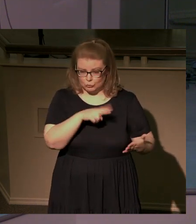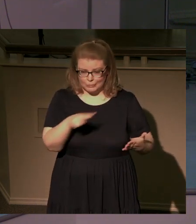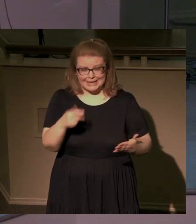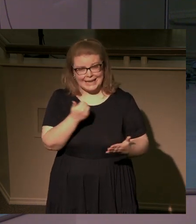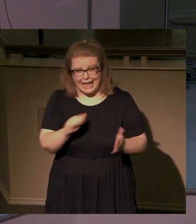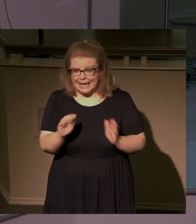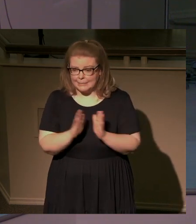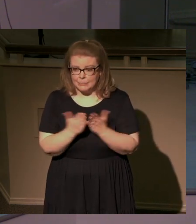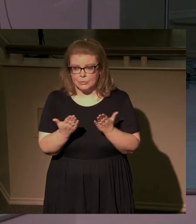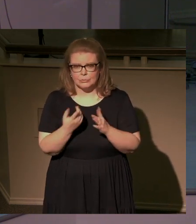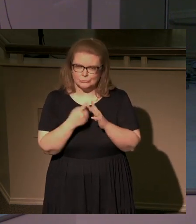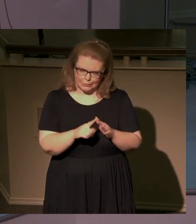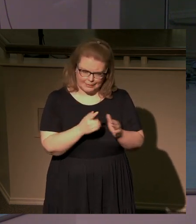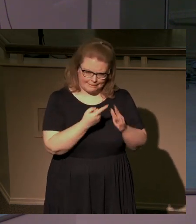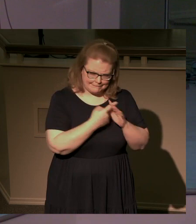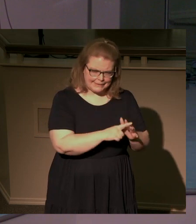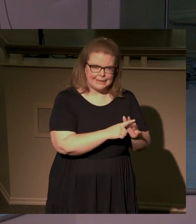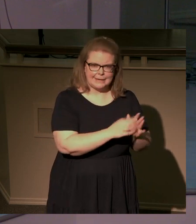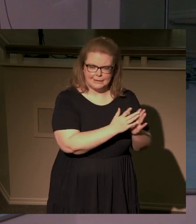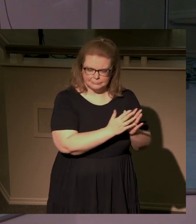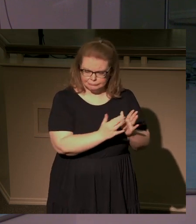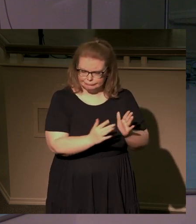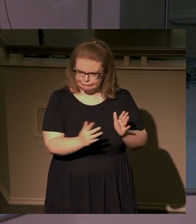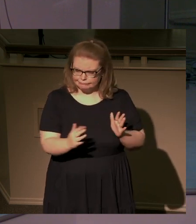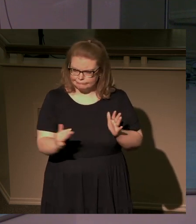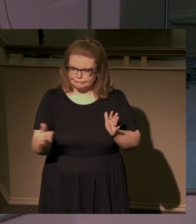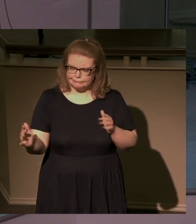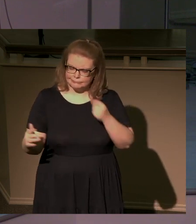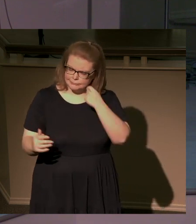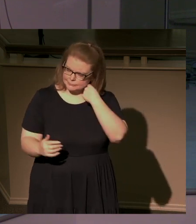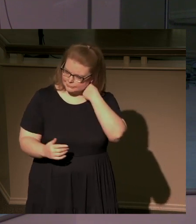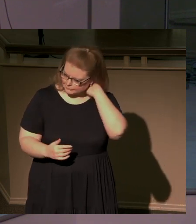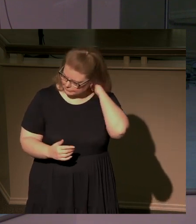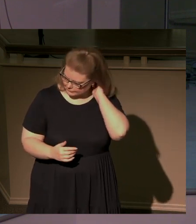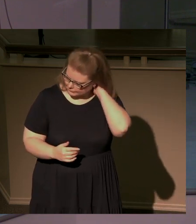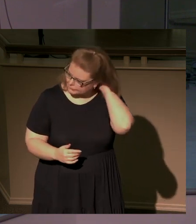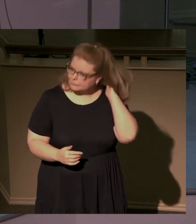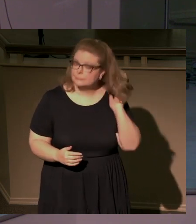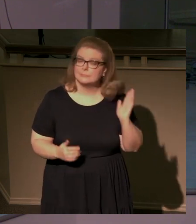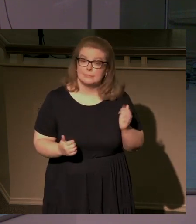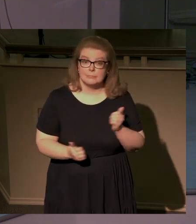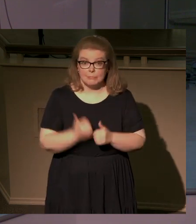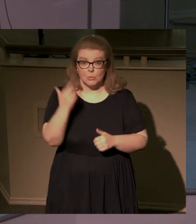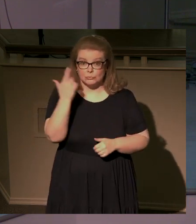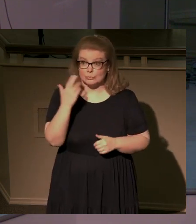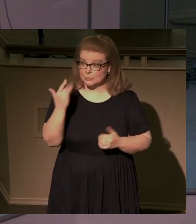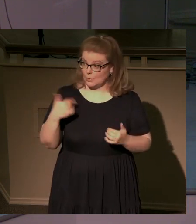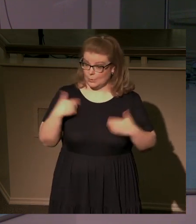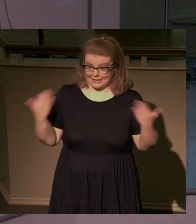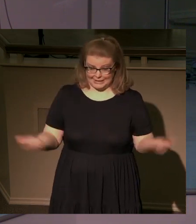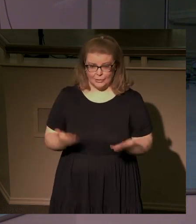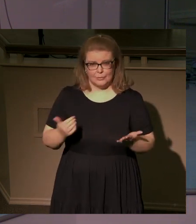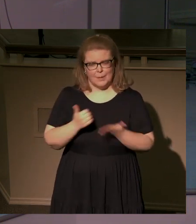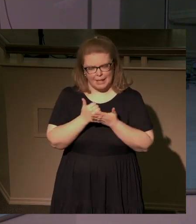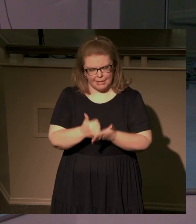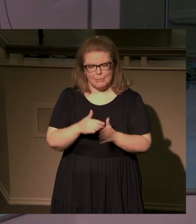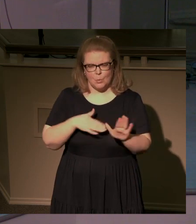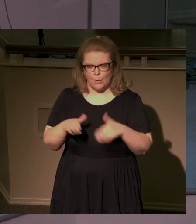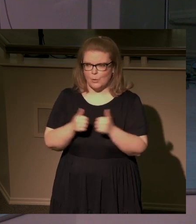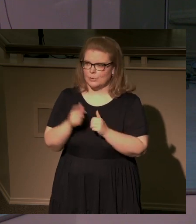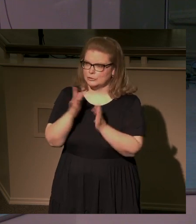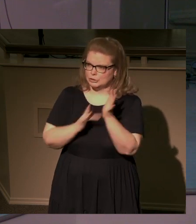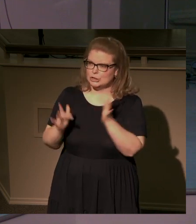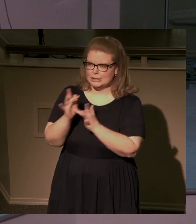in the beginning and start working your way through. I mean, that's most of the reason we're here, is to help you walk with Jesus. So elevate the